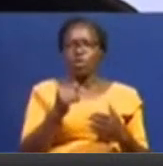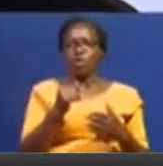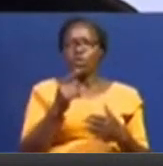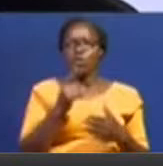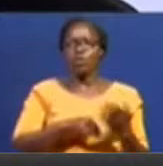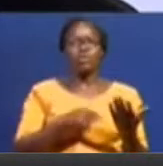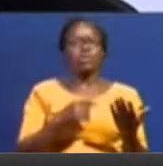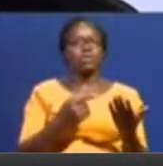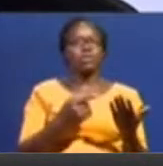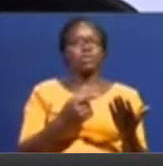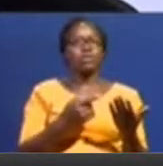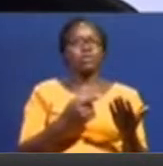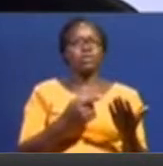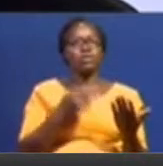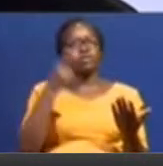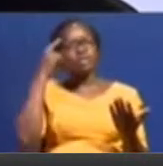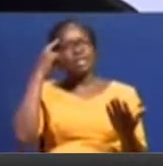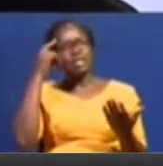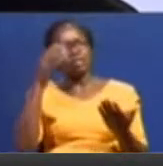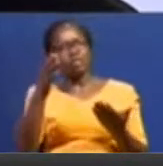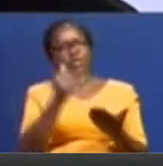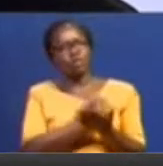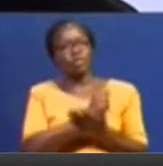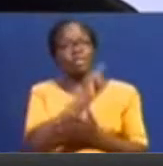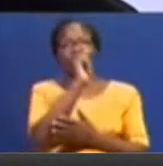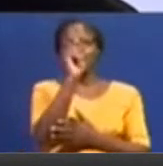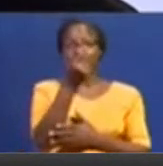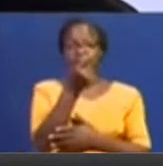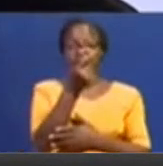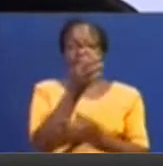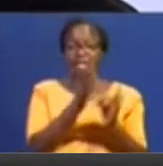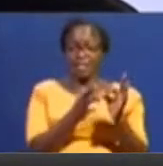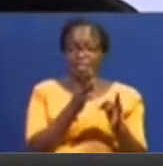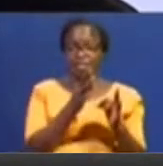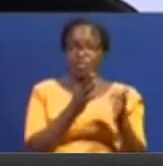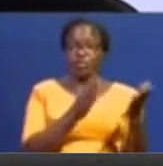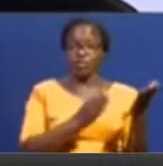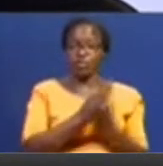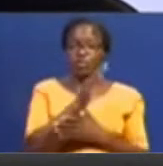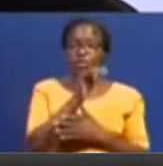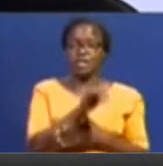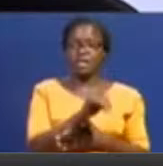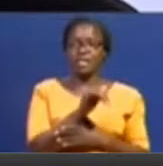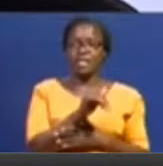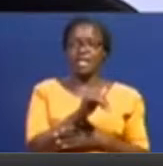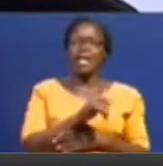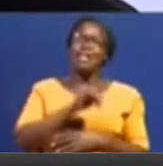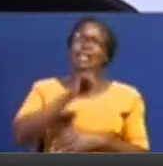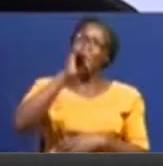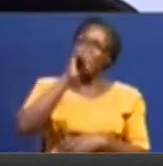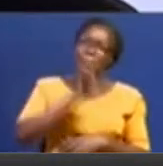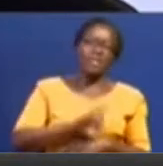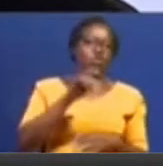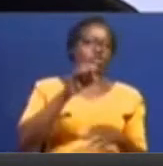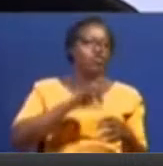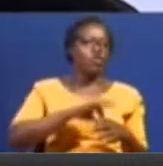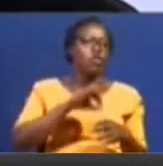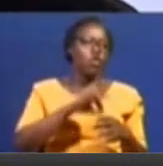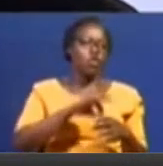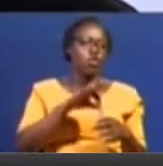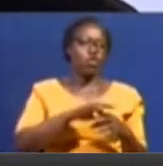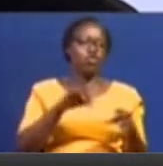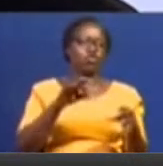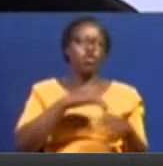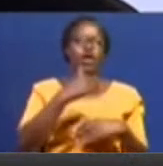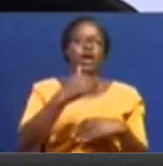your take if this was to be adopted in Kenya, if we are to ensure there is the mandatory voting for